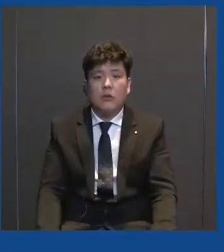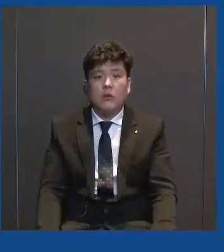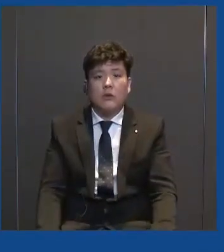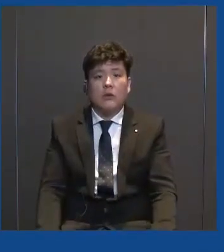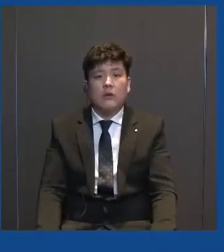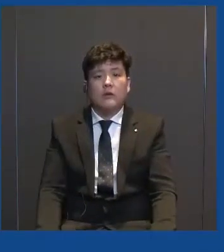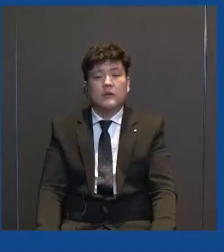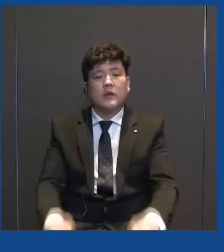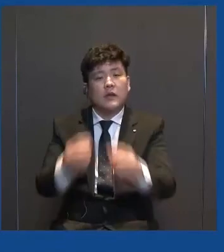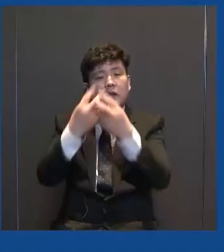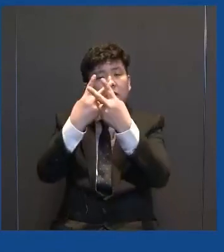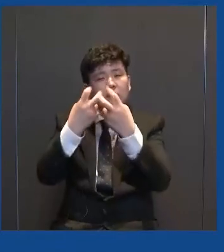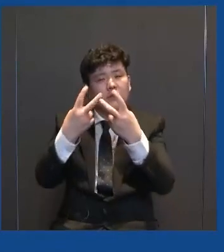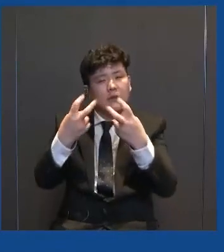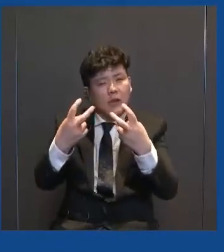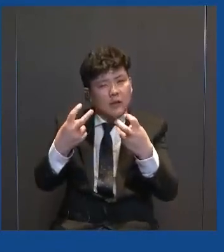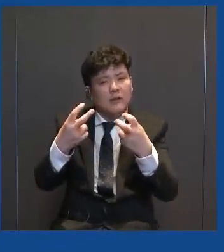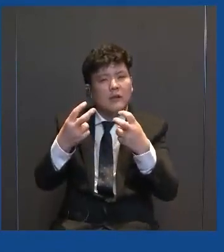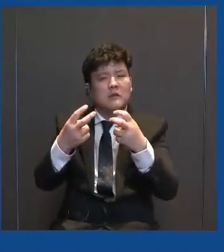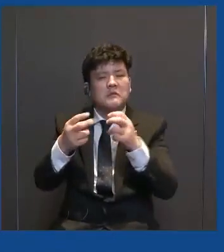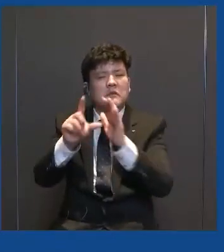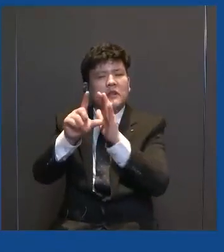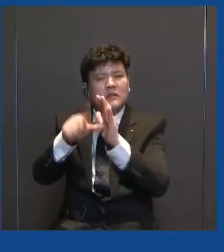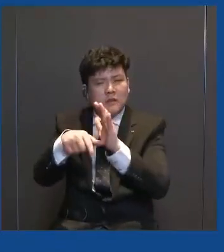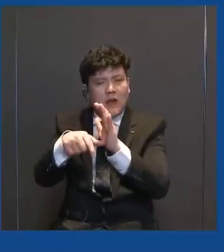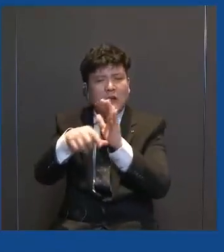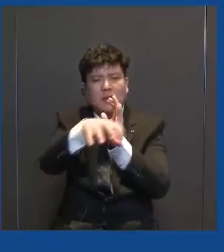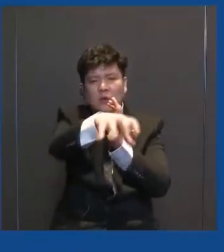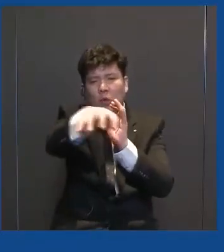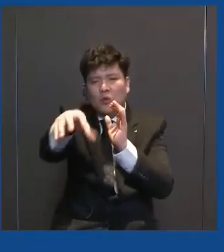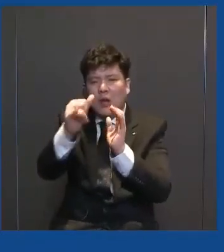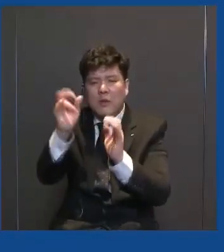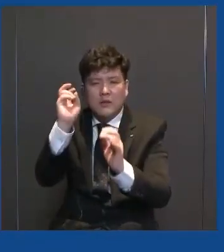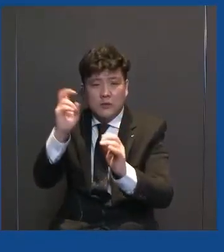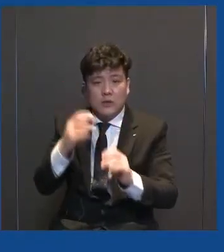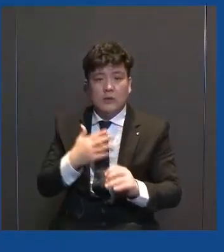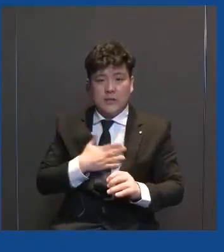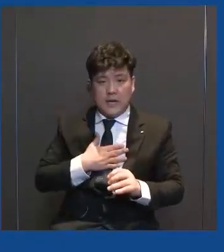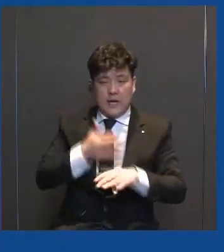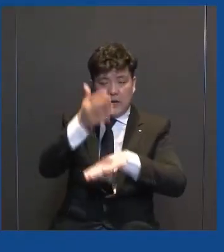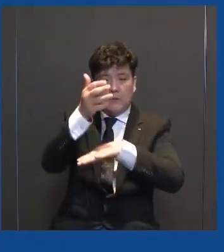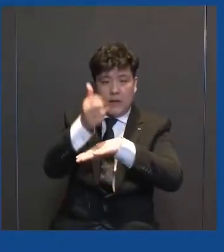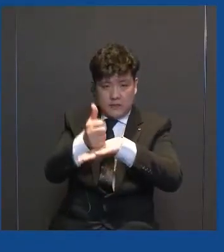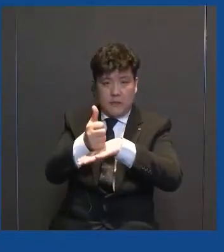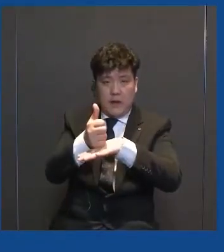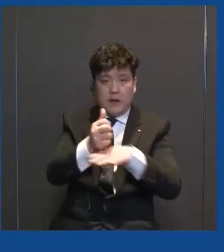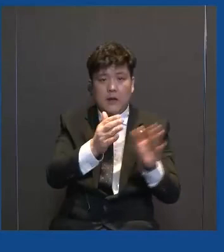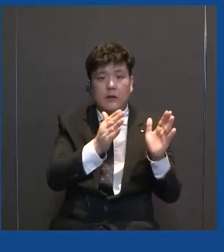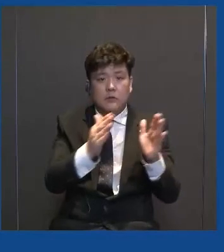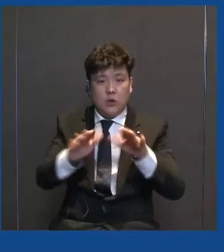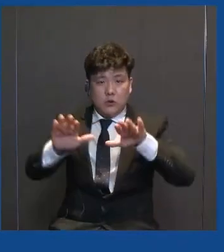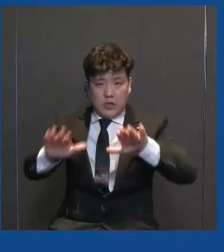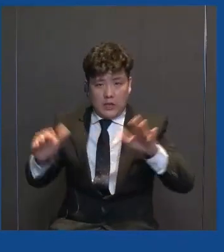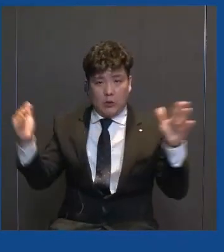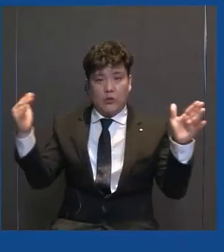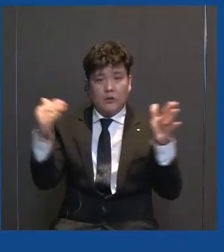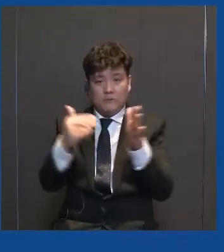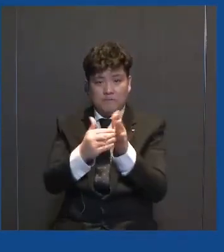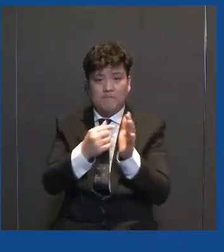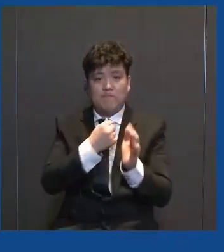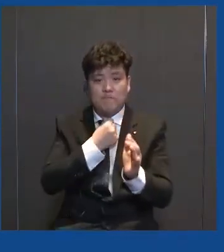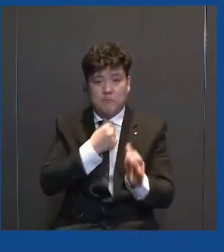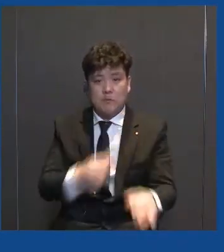or breakfast or time for sweet dreams, perhaps. So then allow me to wrap up this